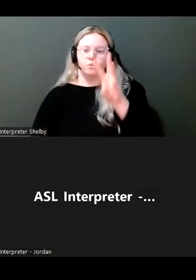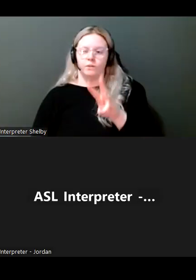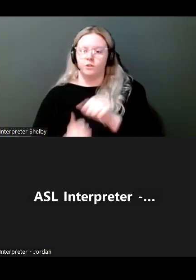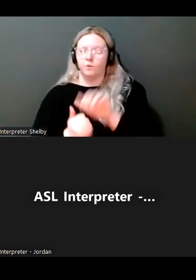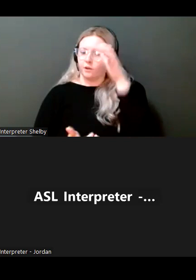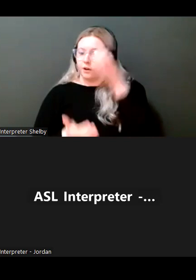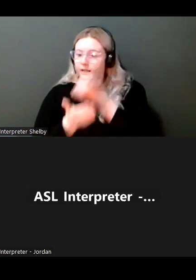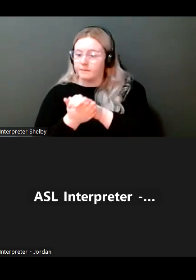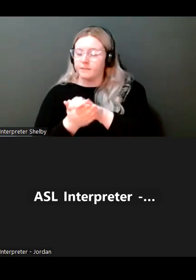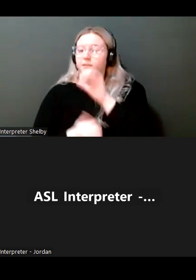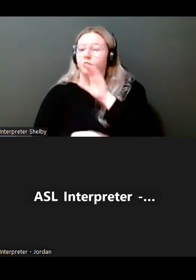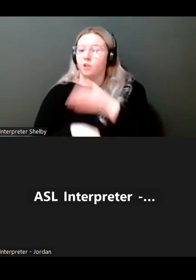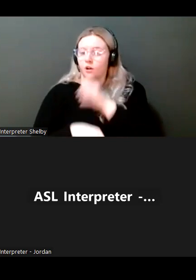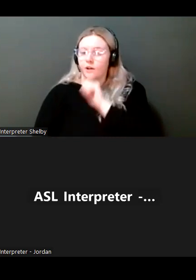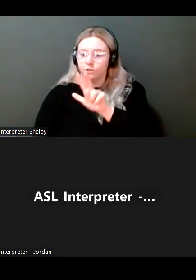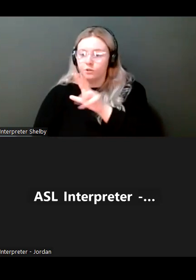cats.